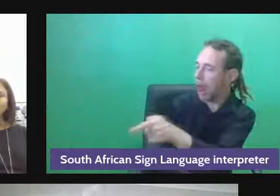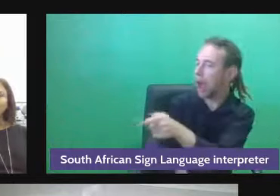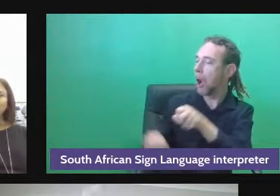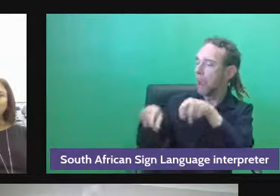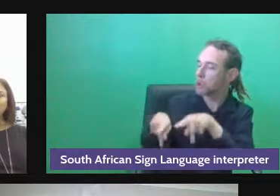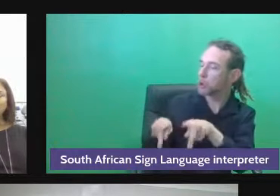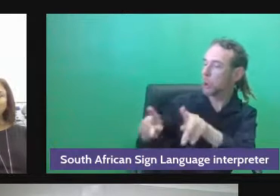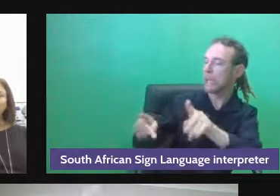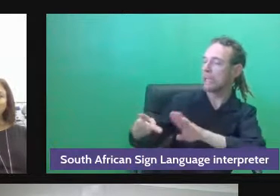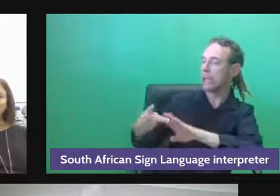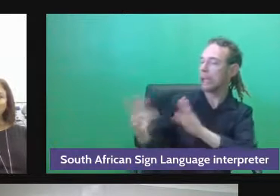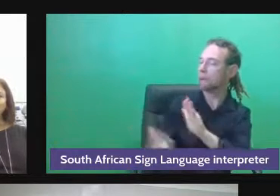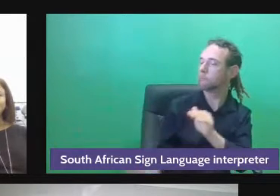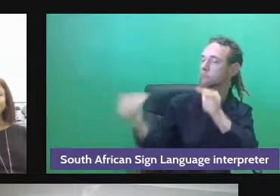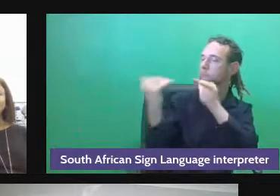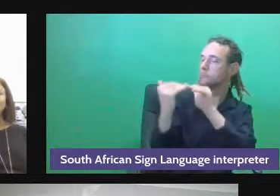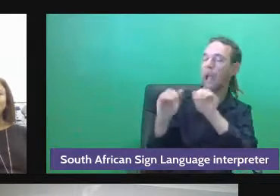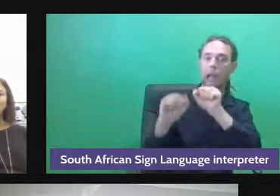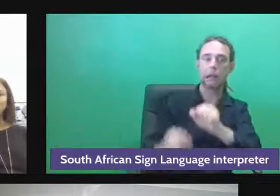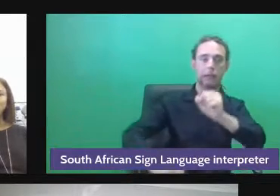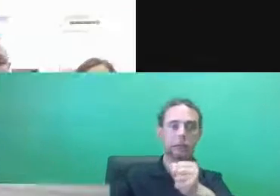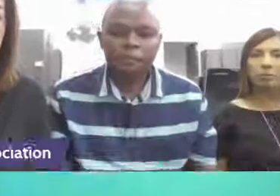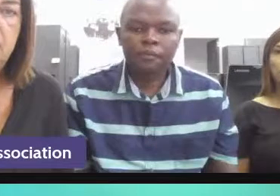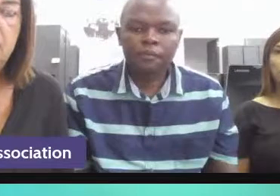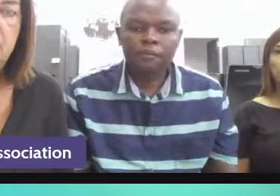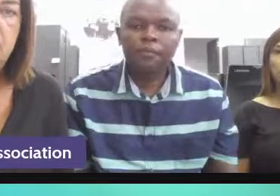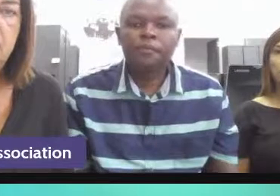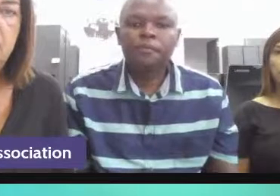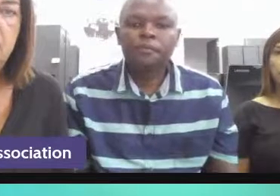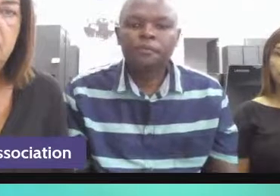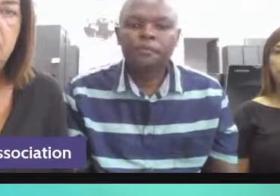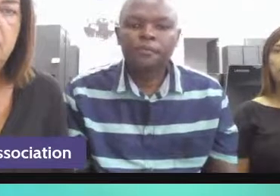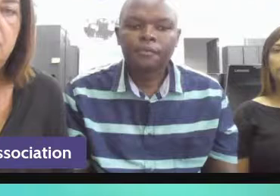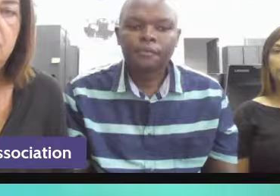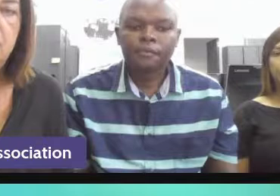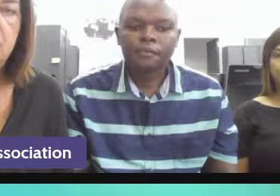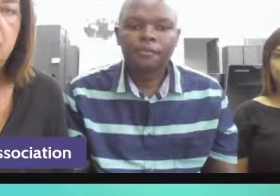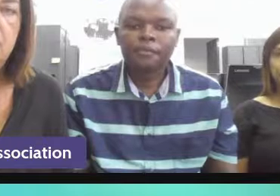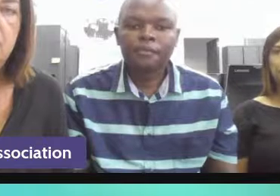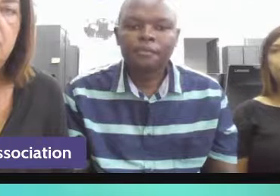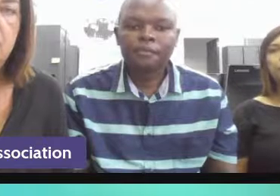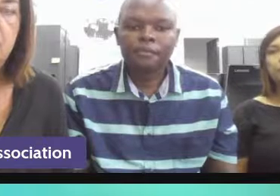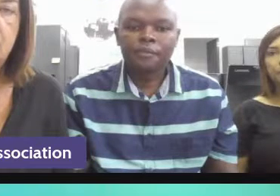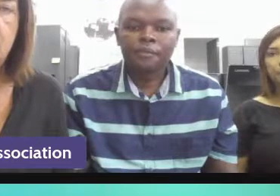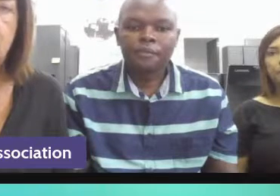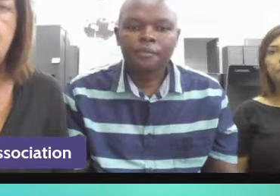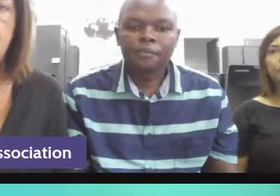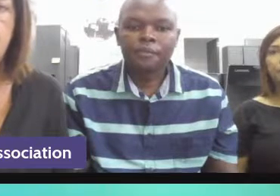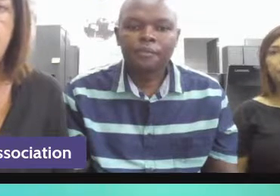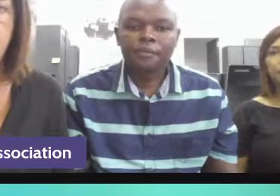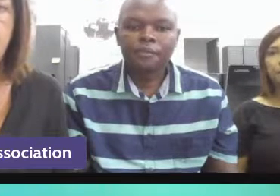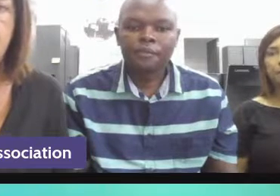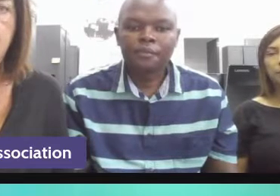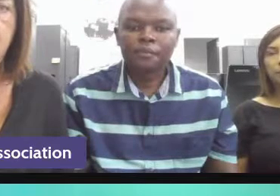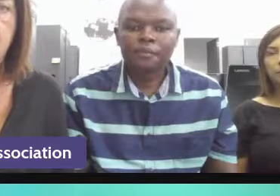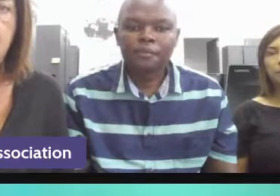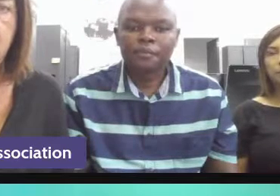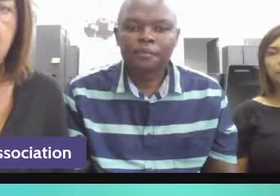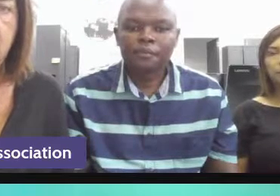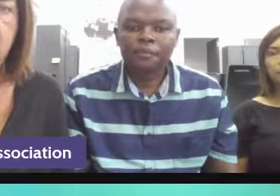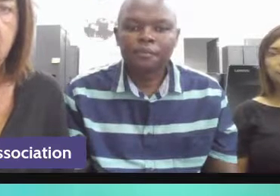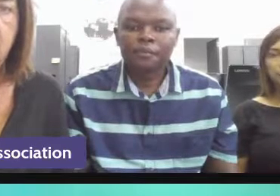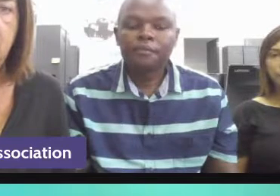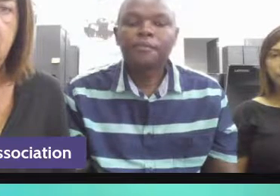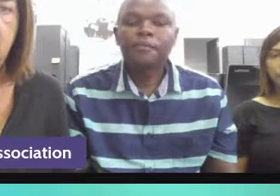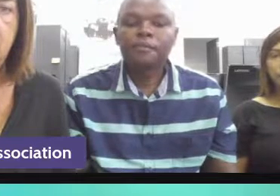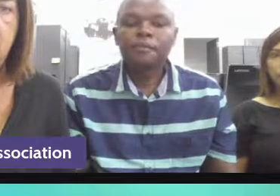as everyone else to support and to obtain support and justice. And also included in this is making